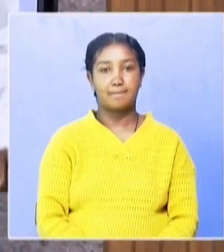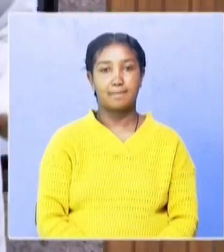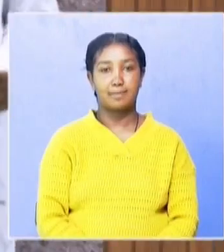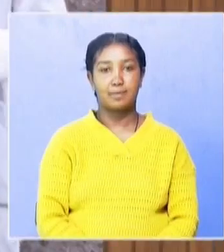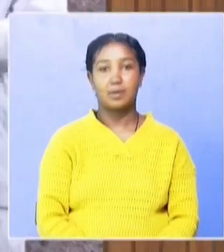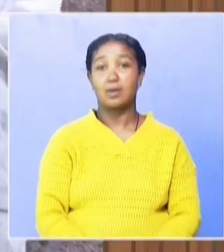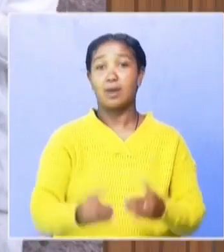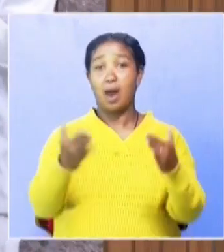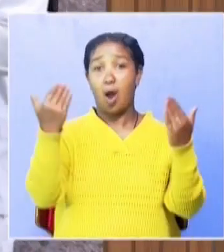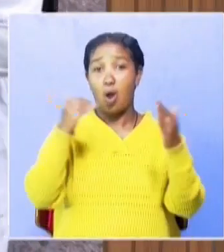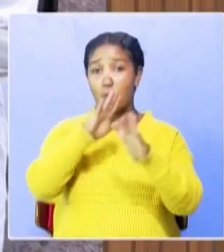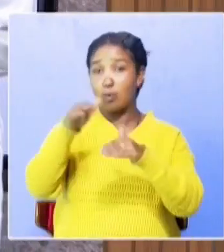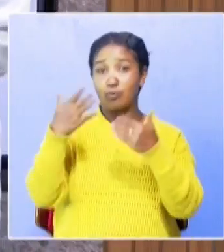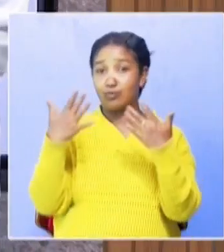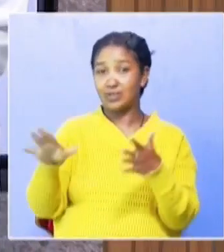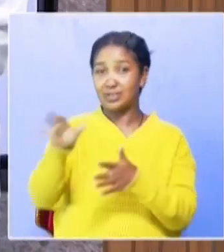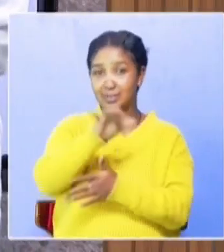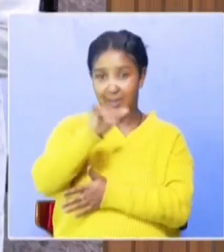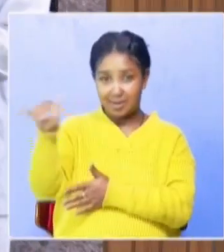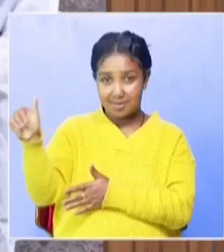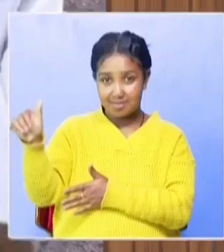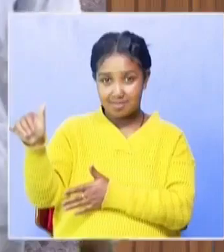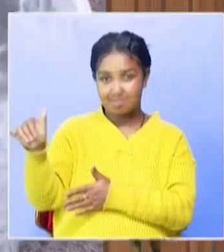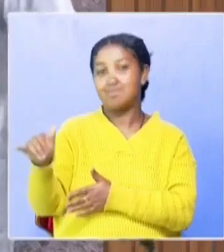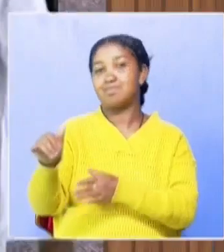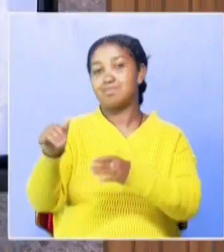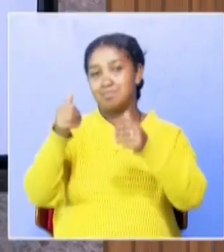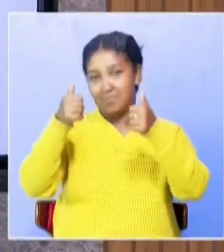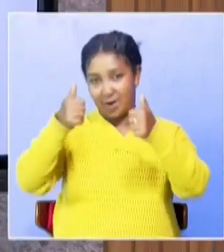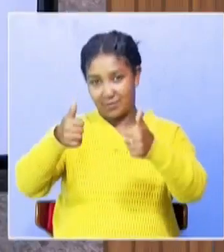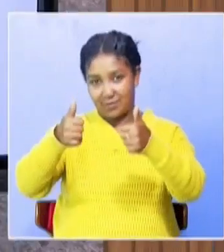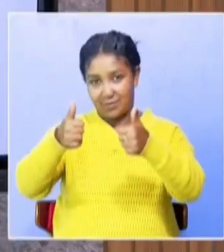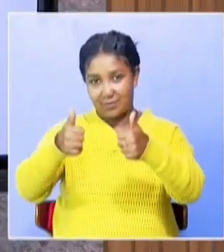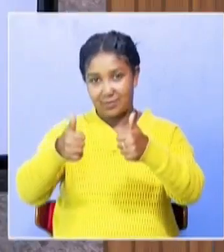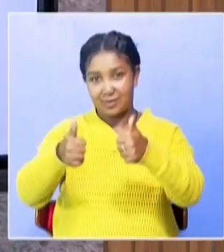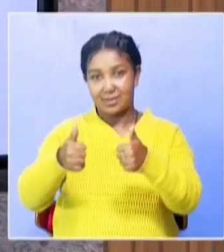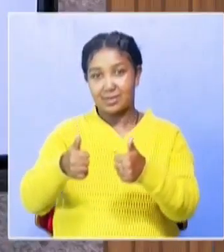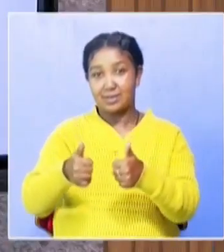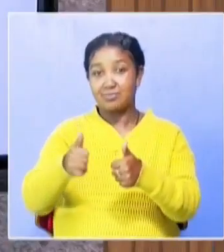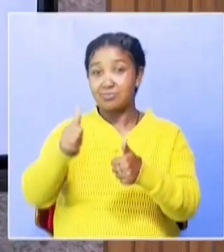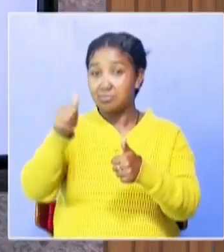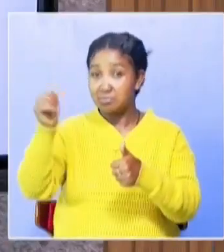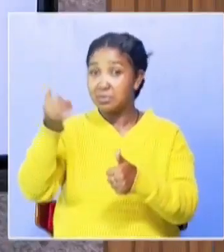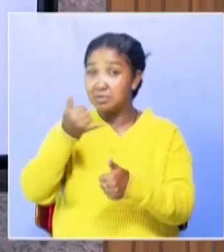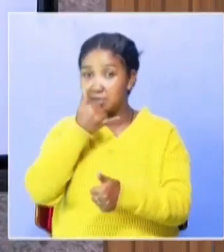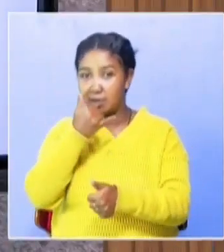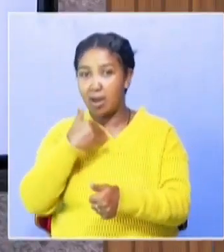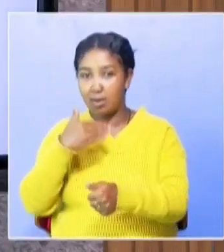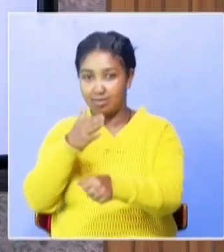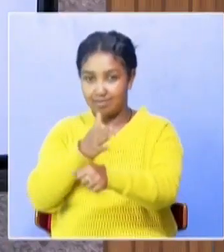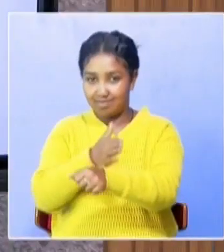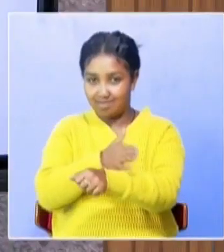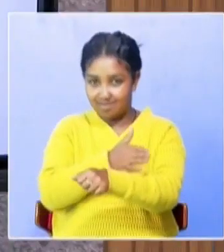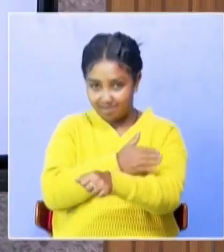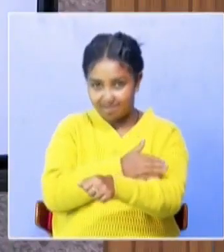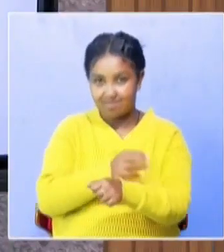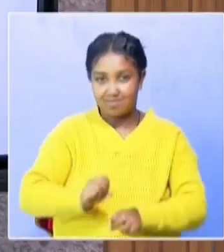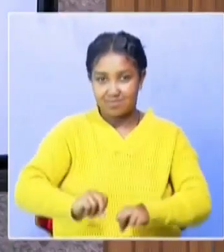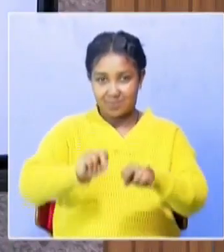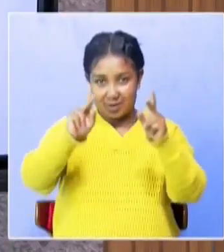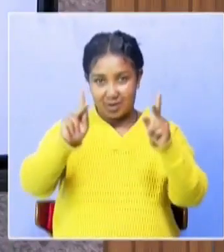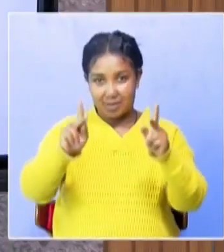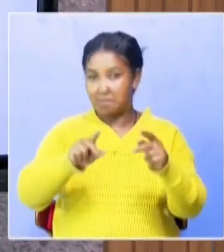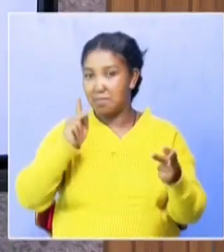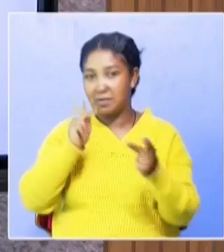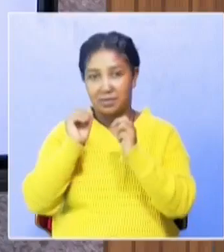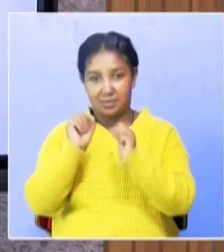I hope you did like this. Bravo. If you didn't do like this, please try to read again and again. You can be